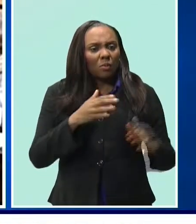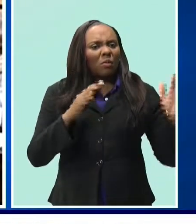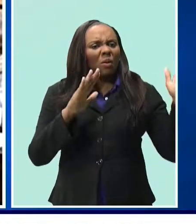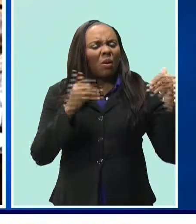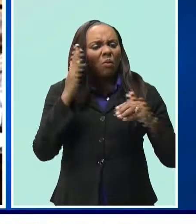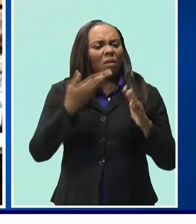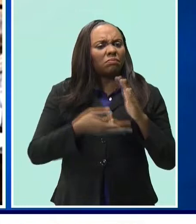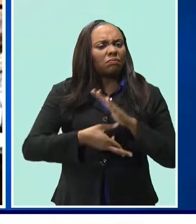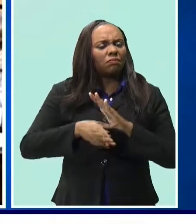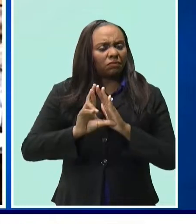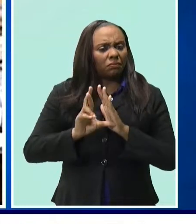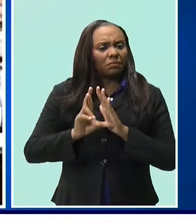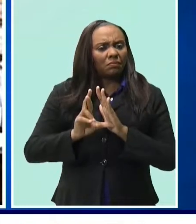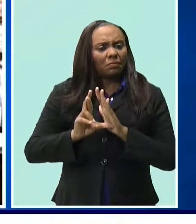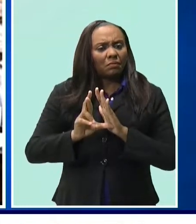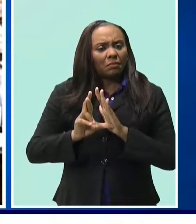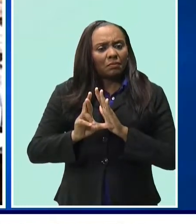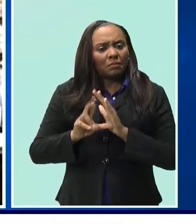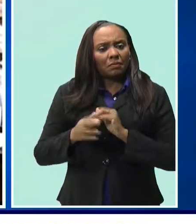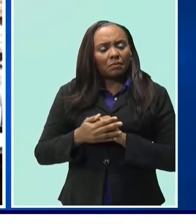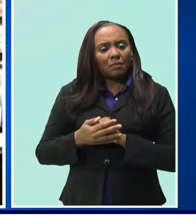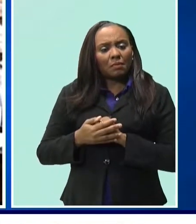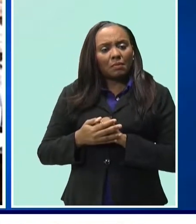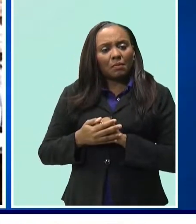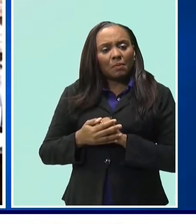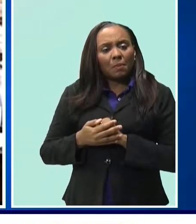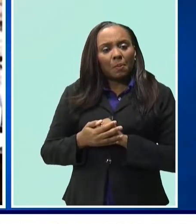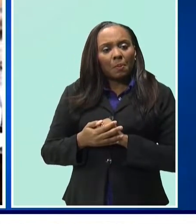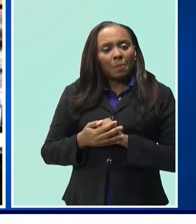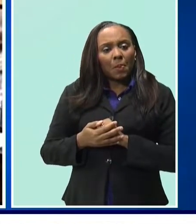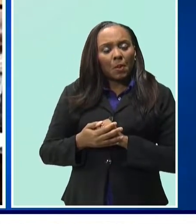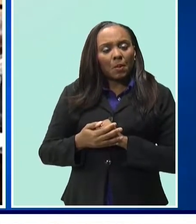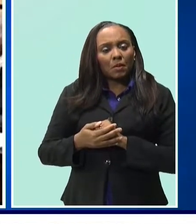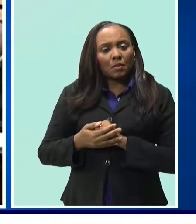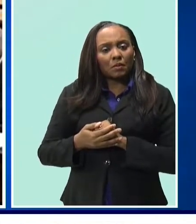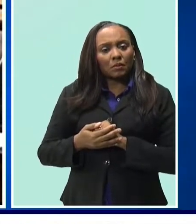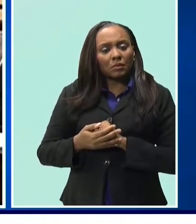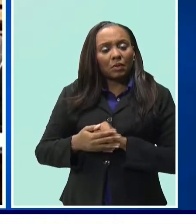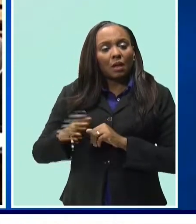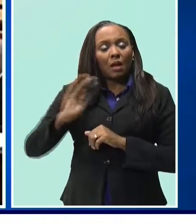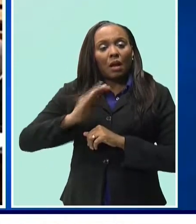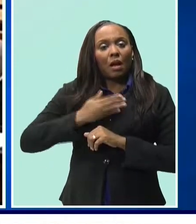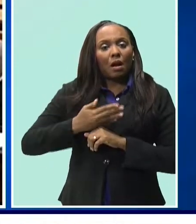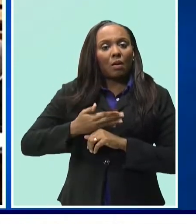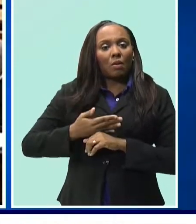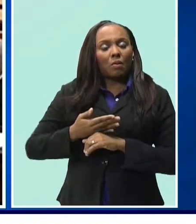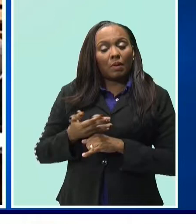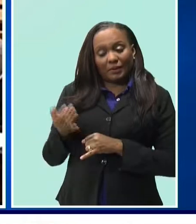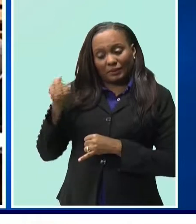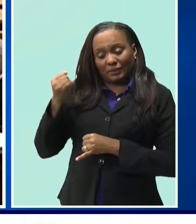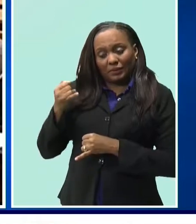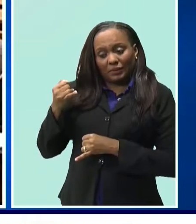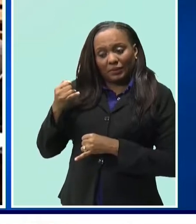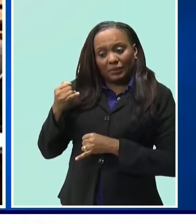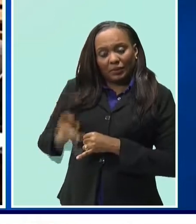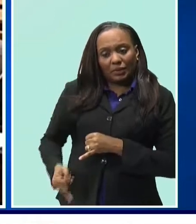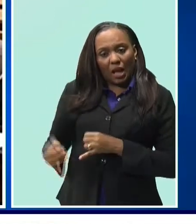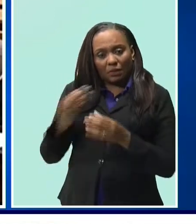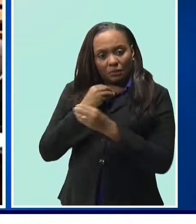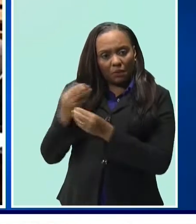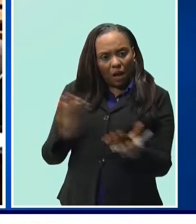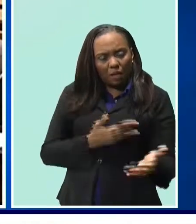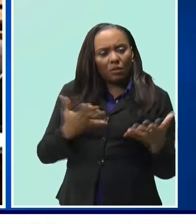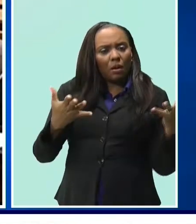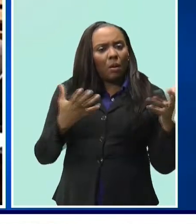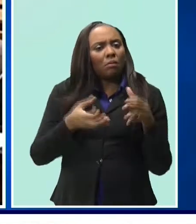of the last directive number 3 that has been issued, that we will be in a position in a couple of days to be able